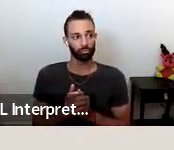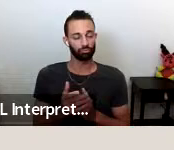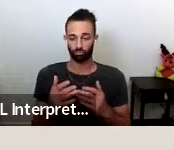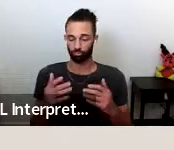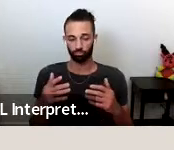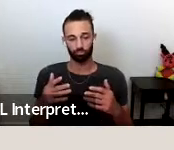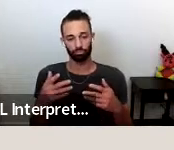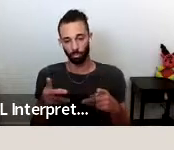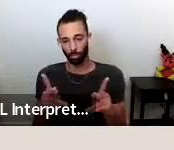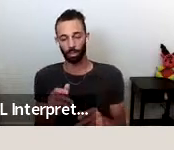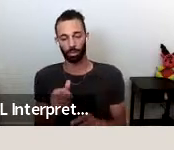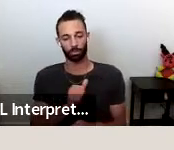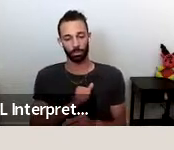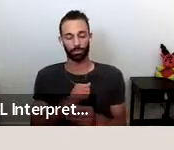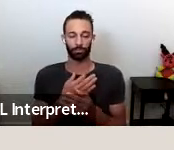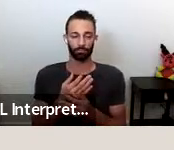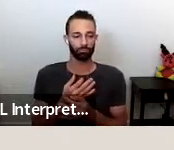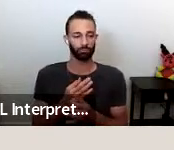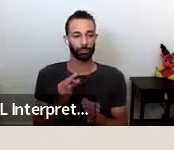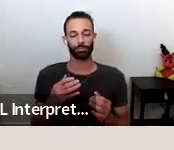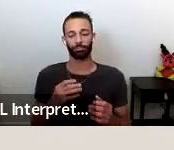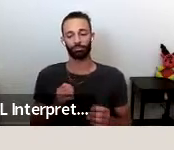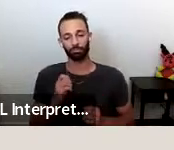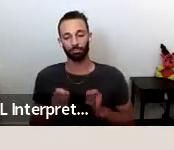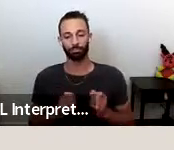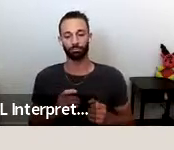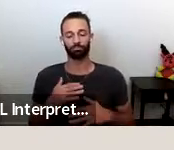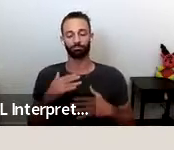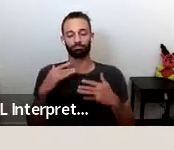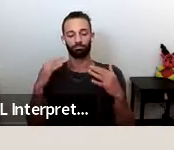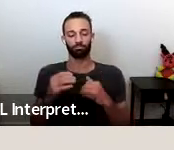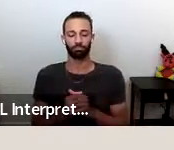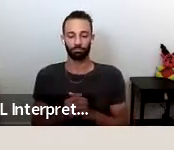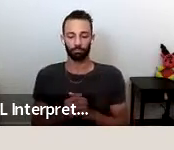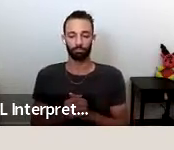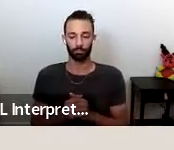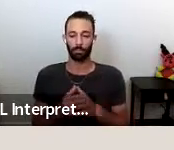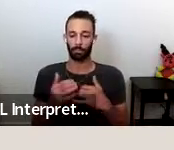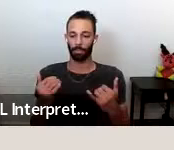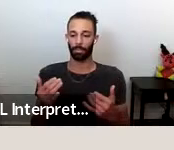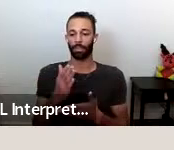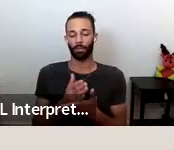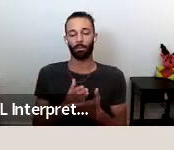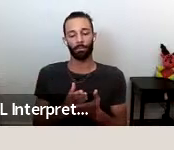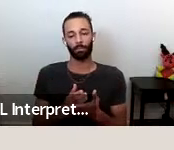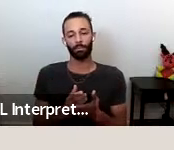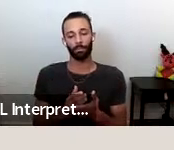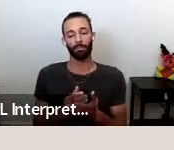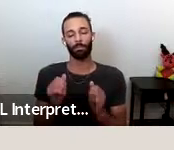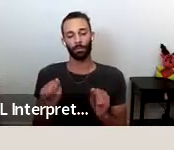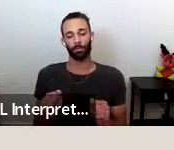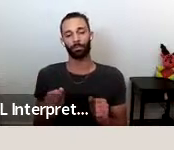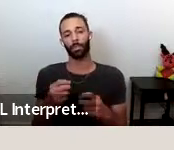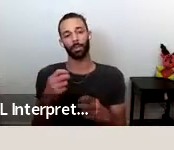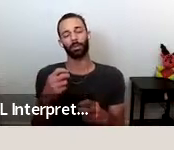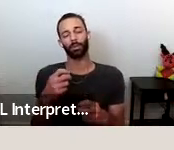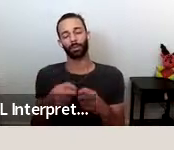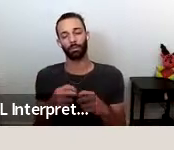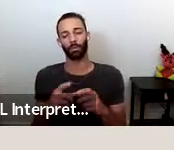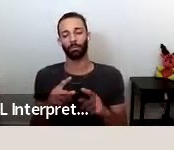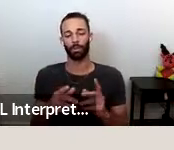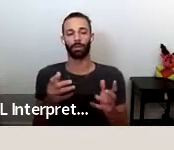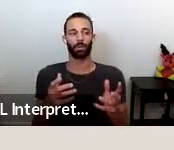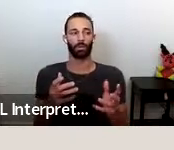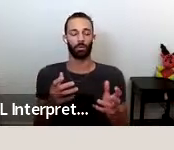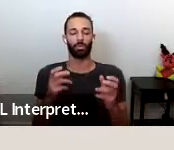that. And yeah, I think that this part is always feeling a little bit hard, but I want to honor